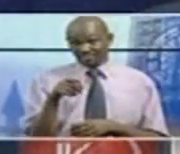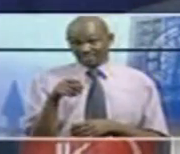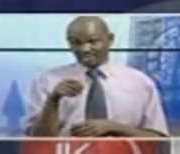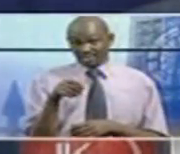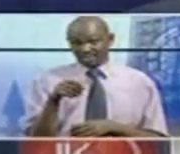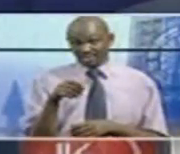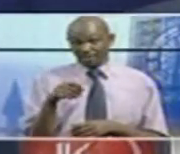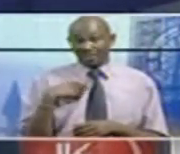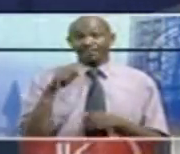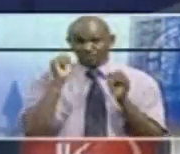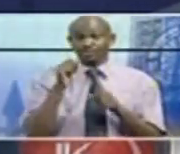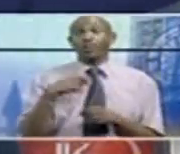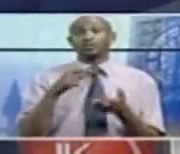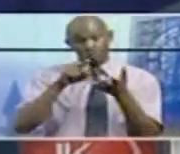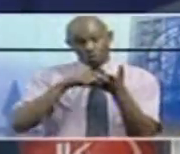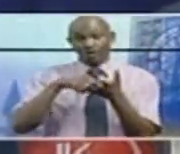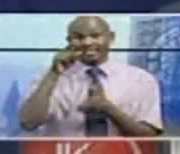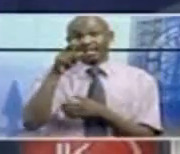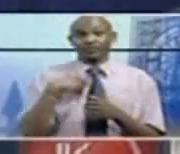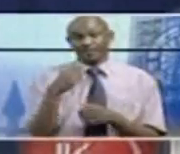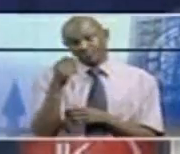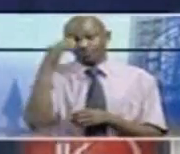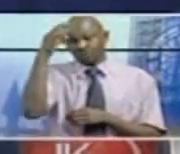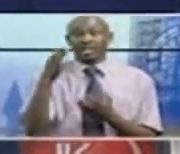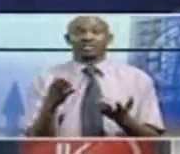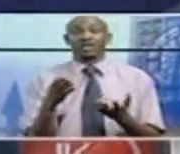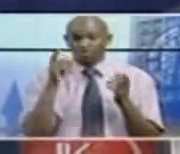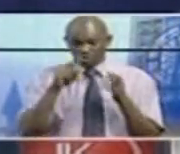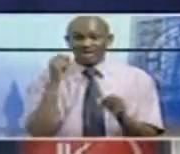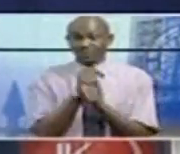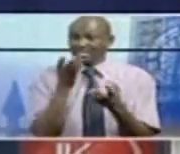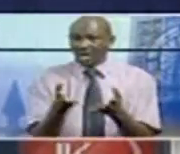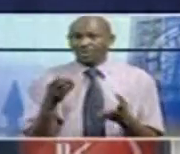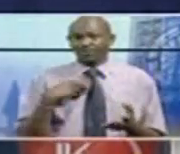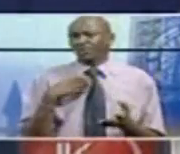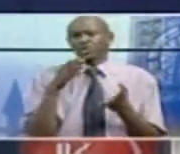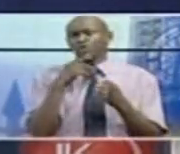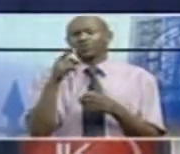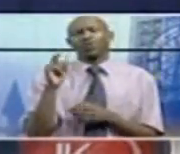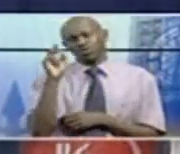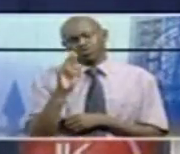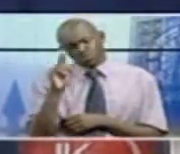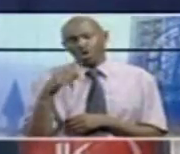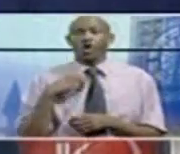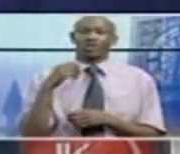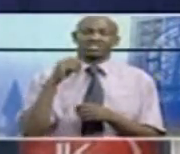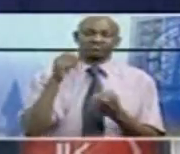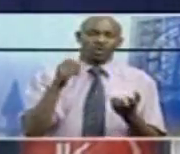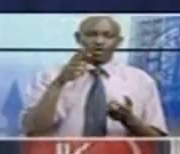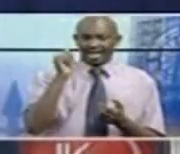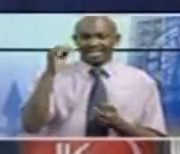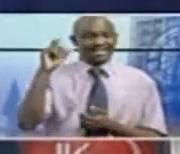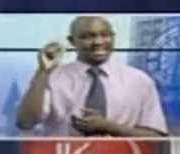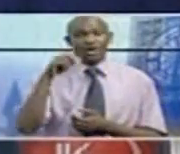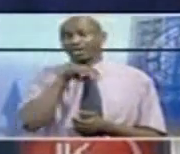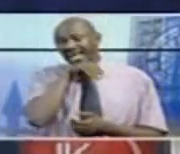I would still be seeking to correct it for the future. What we are doing now, Jeff, is not for Uhuru or Raila or Jakoyo or Kabando.